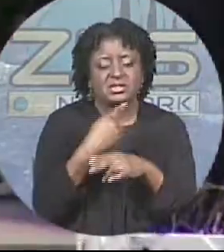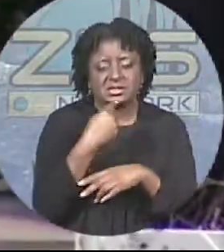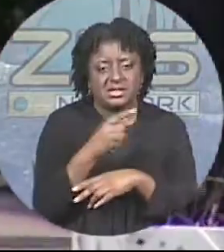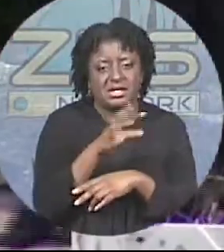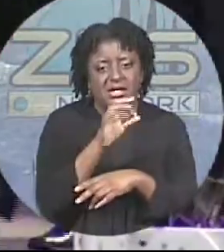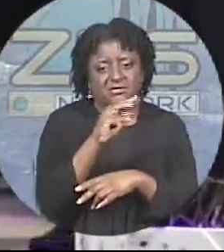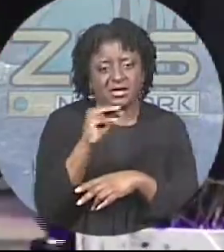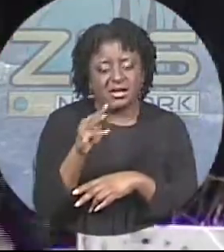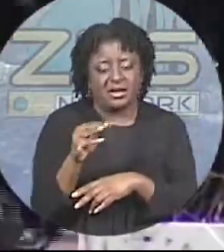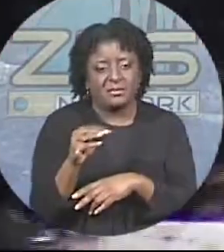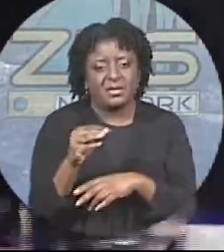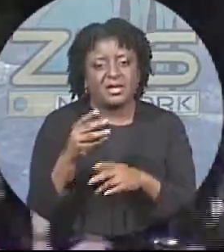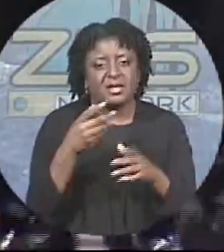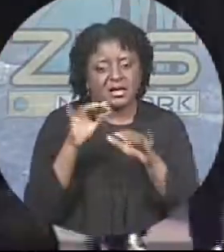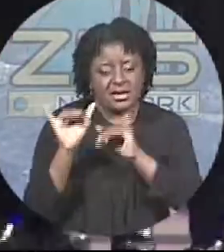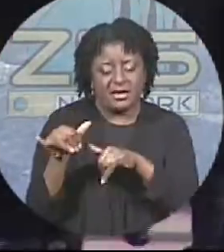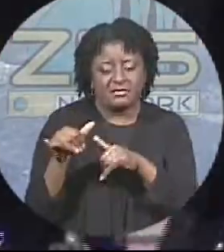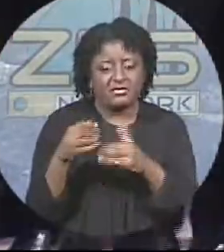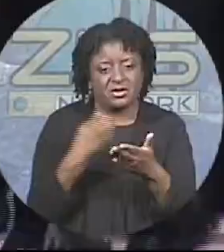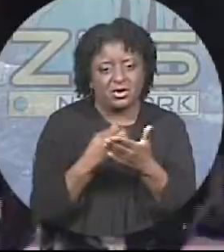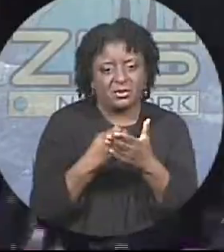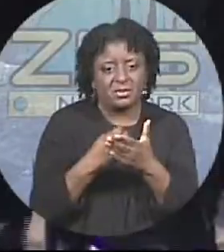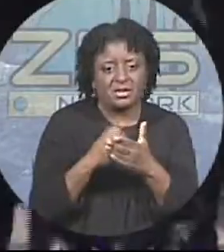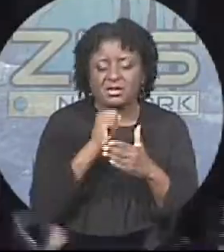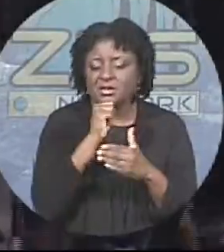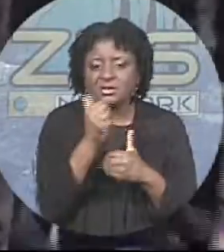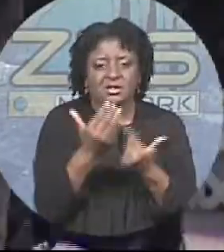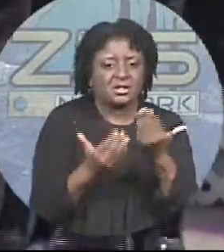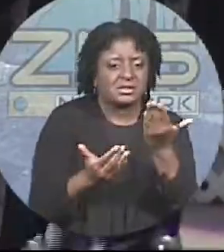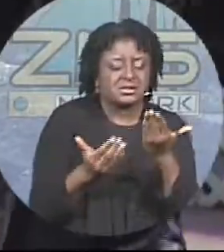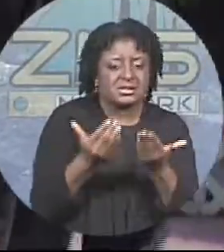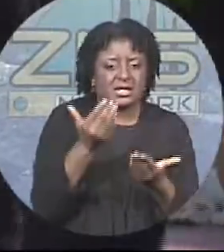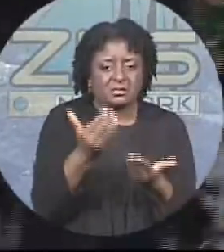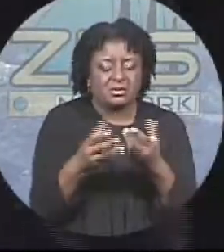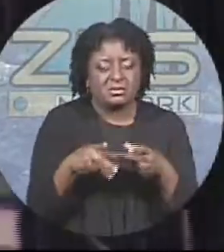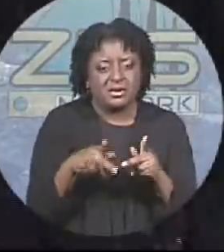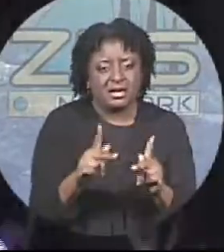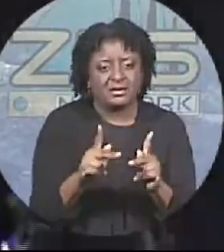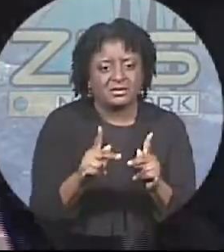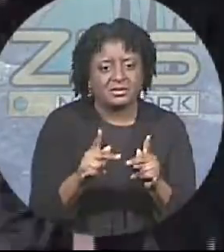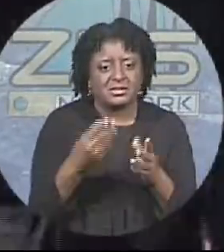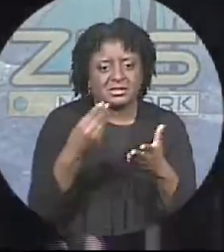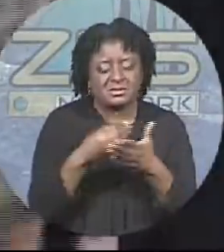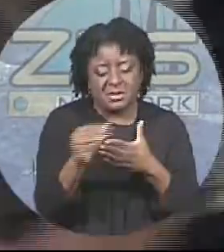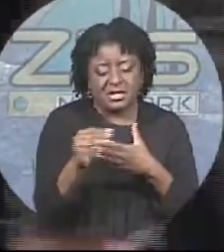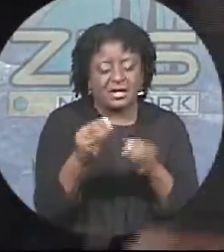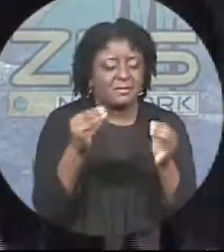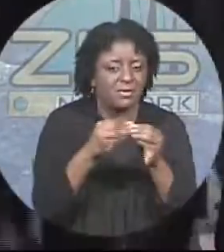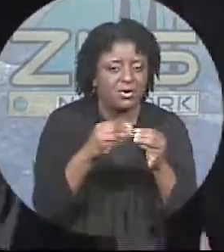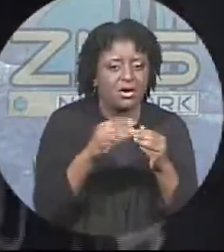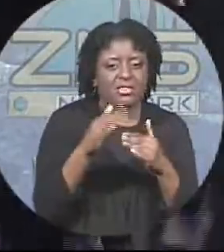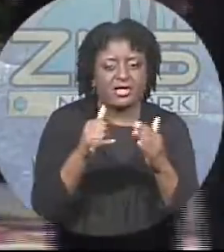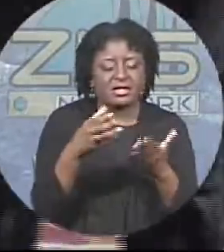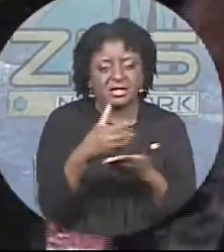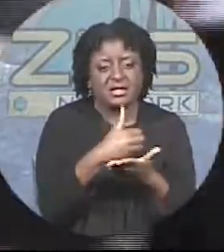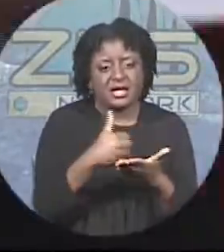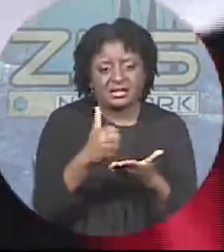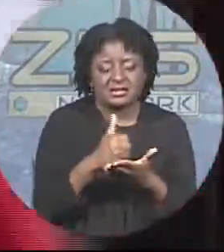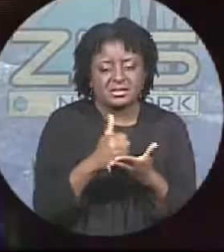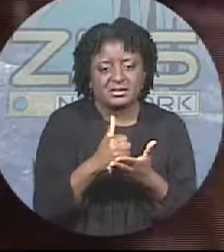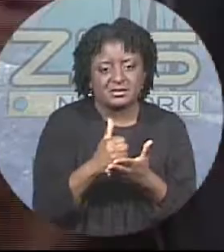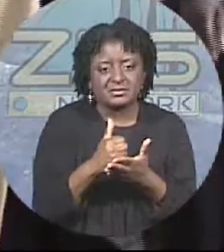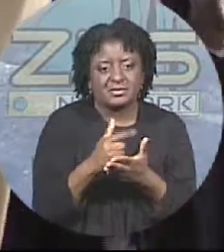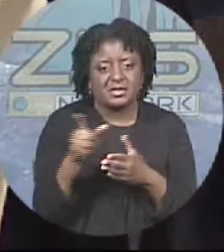path, spending more than $500 million more than it was collecting. He added that without VAT, billions would have been added